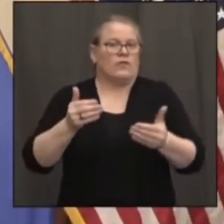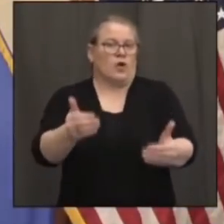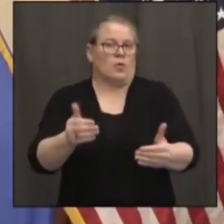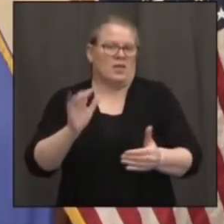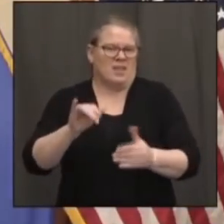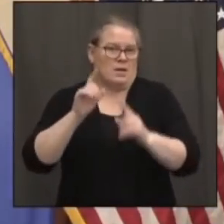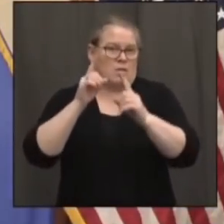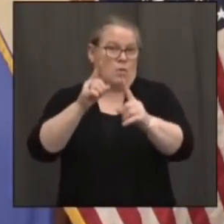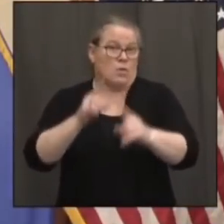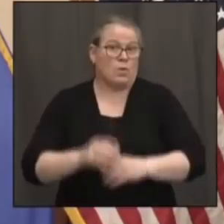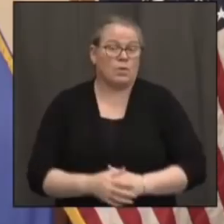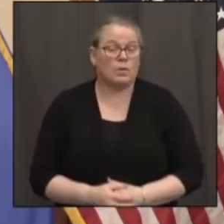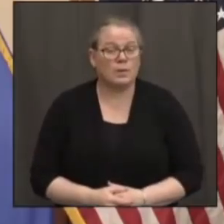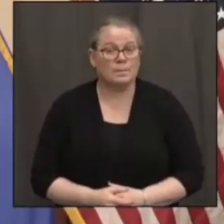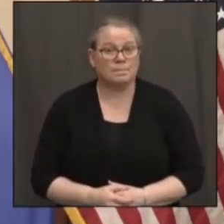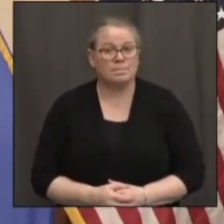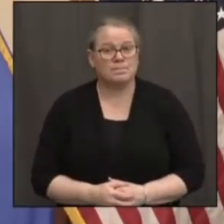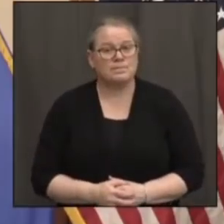The Day of New London.